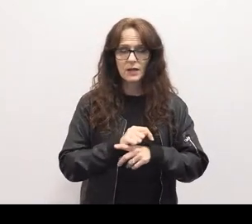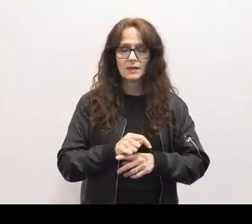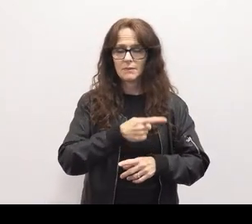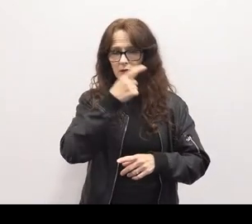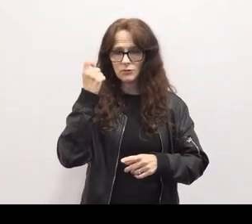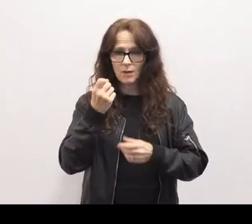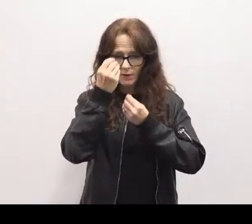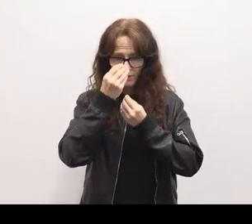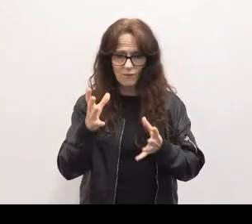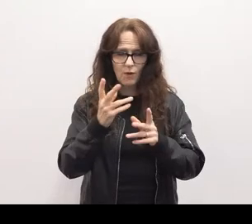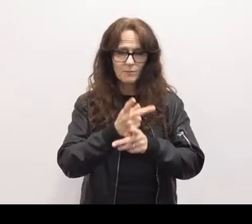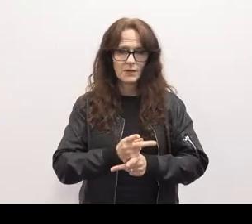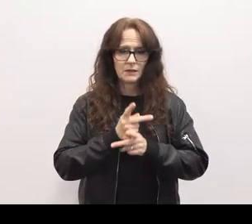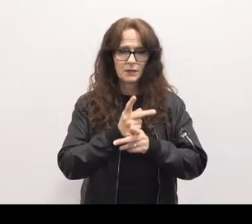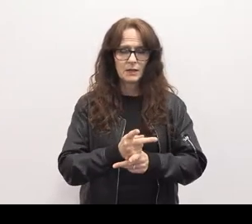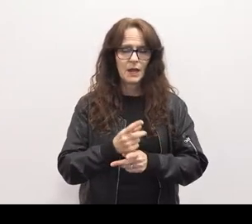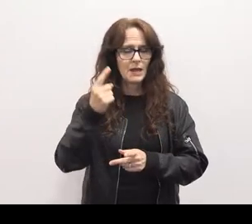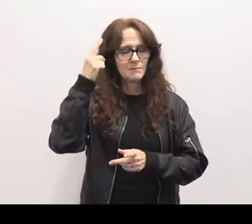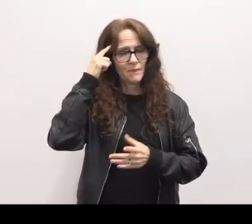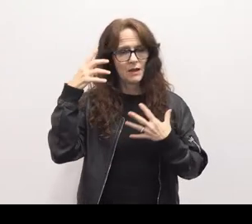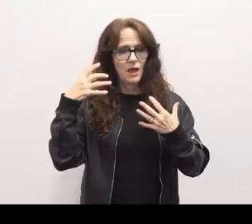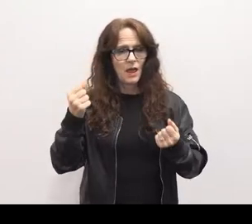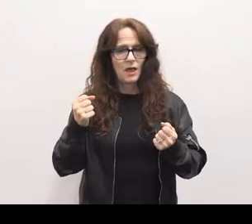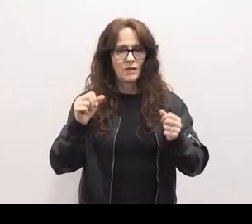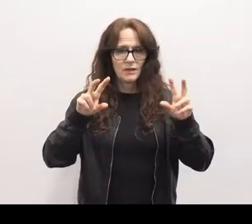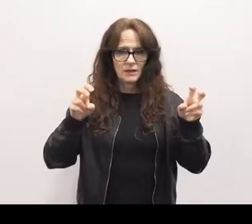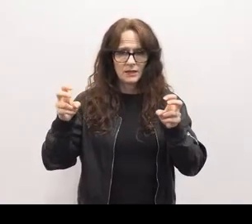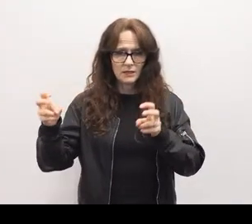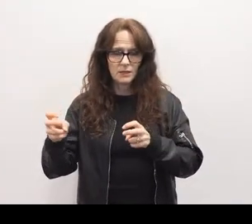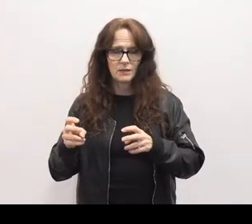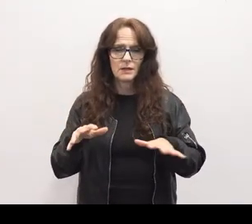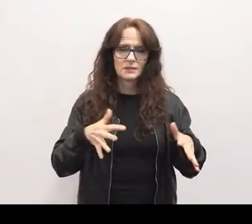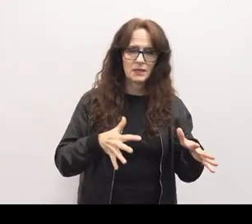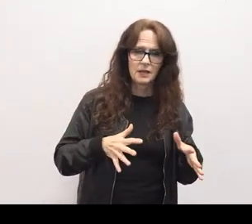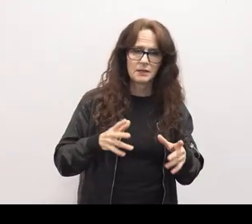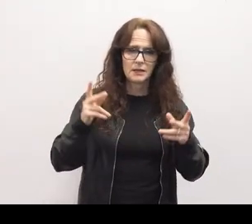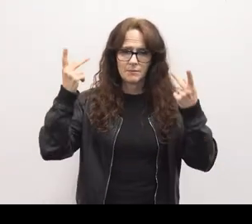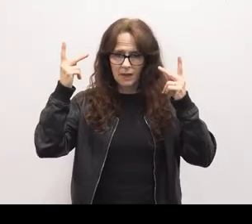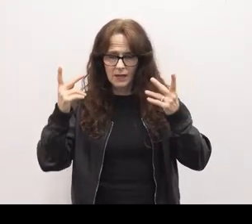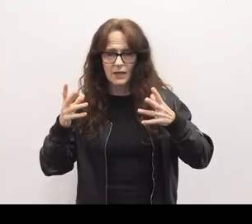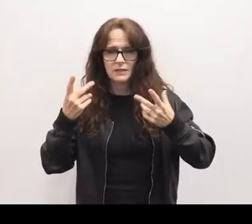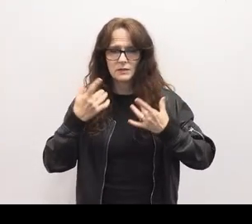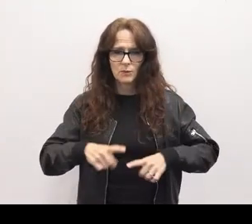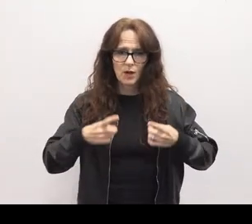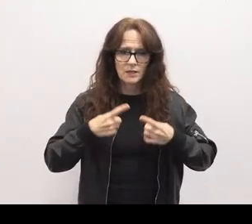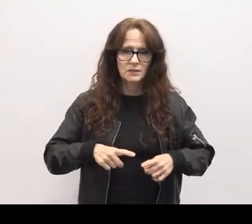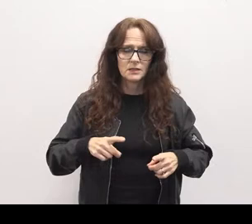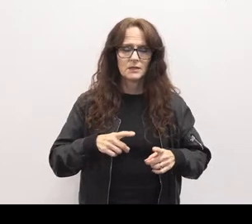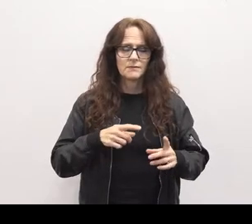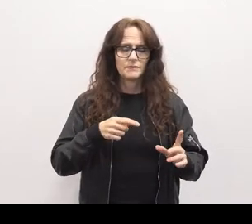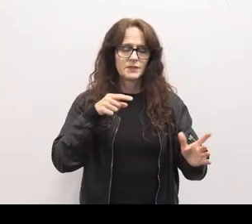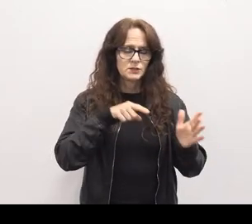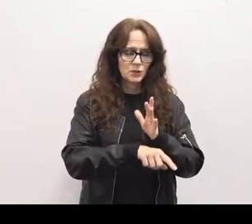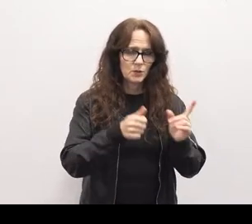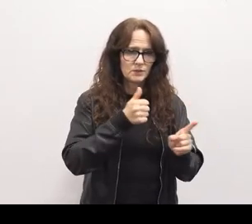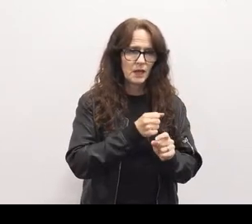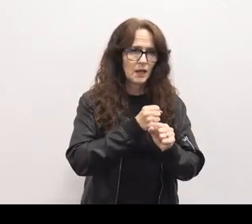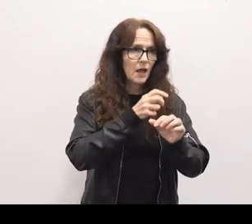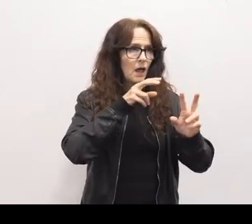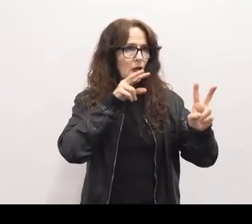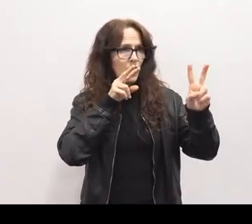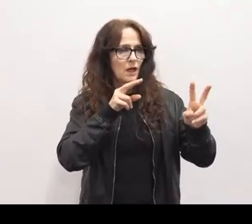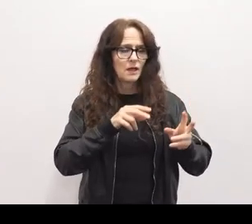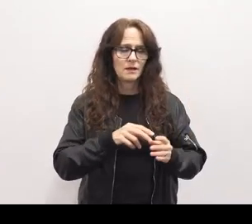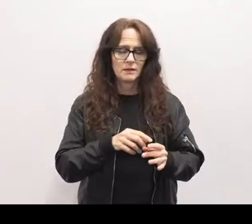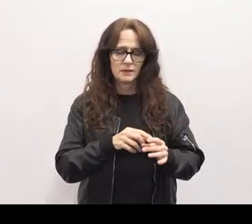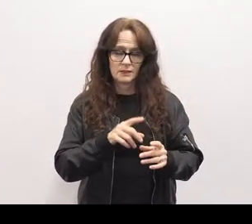trauma-informed care and other mental health conditions, anxiety, panic attacks, depression, suicidal ideation, et cetera, is